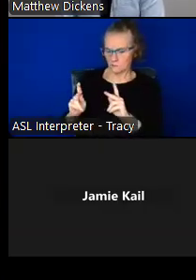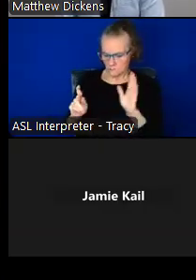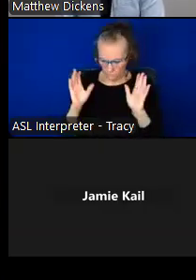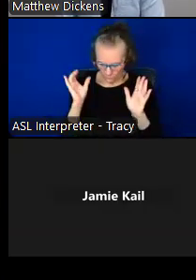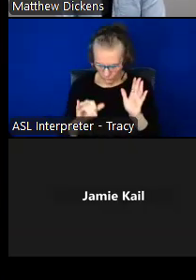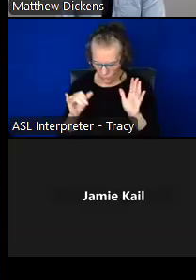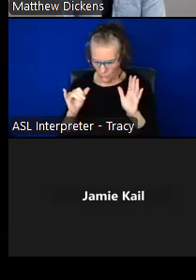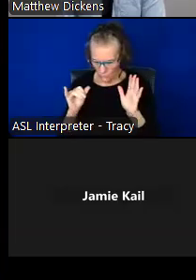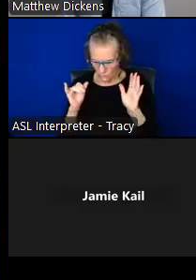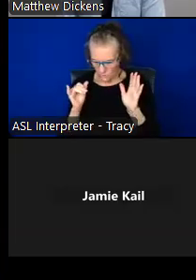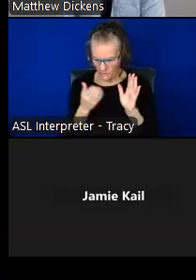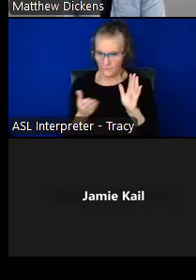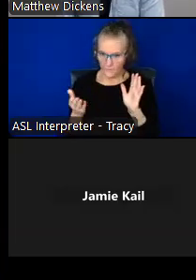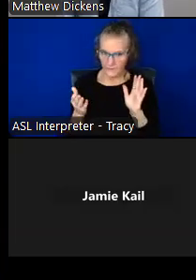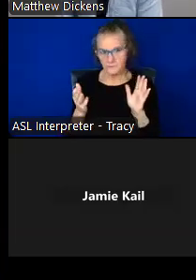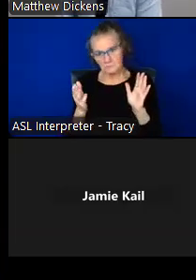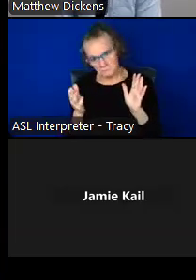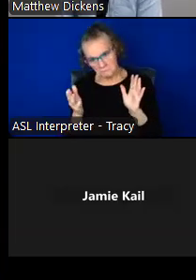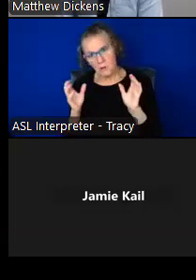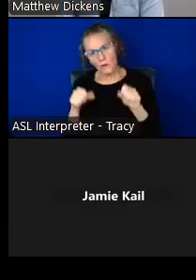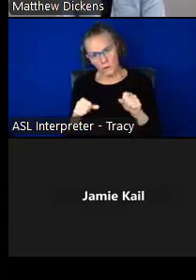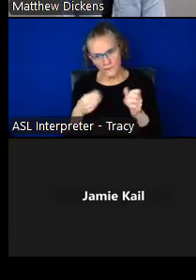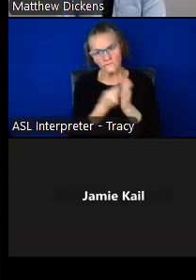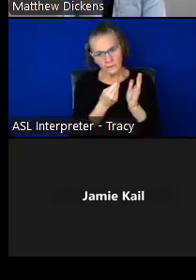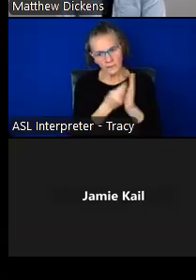all signs that could be financial exploitation.